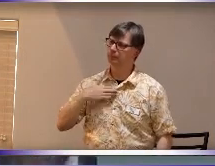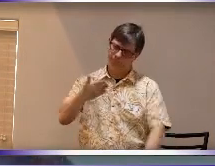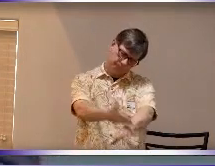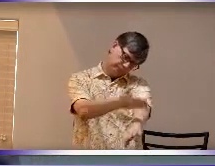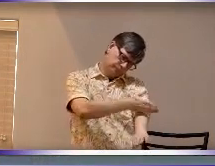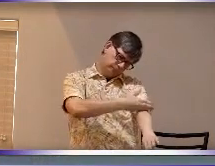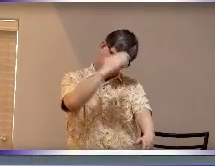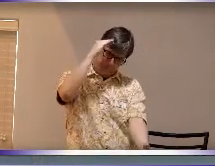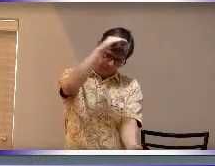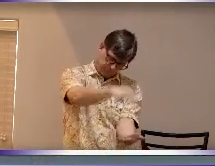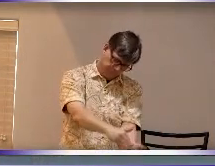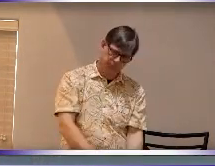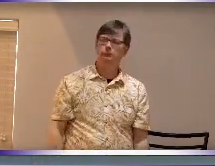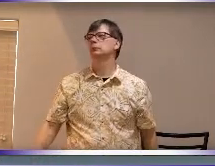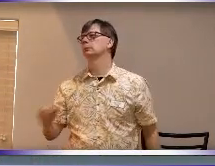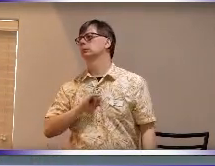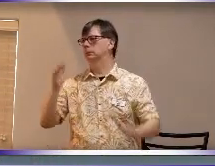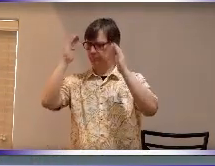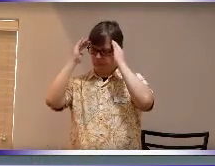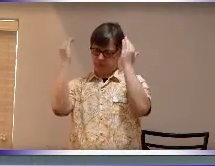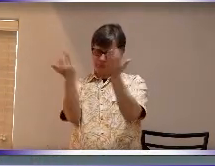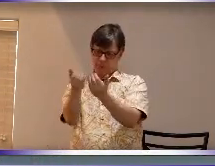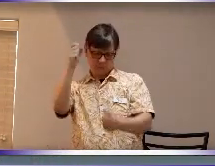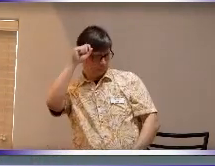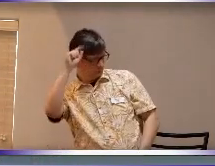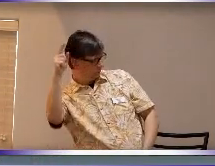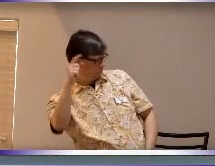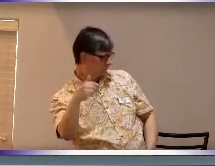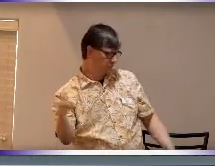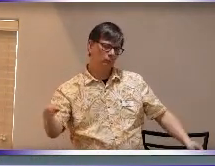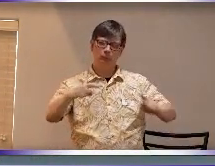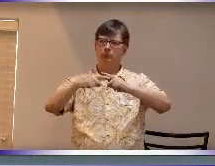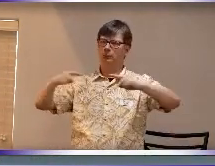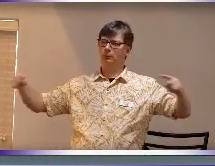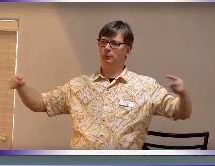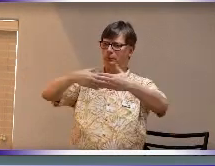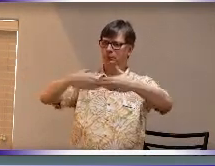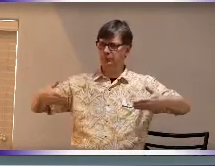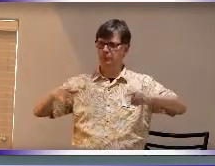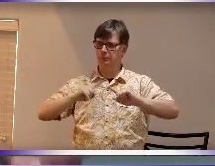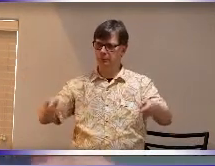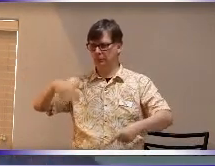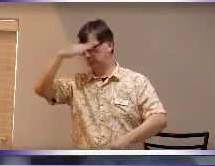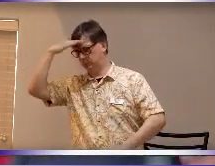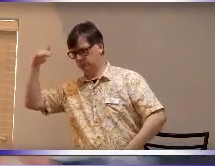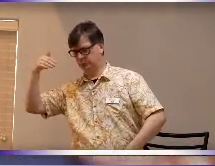I look at it, and you consider the image, you know, a clothesline on the side yard. You can see it from the